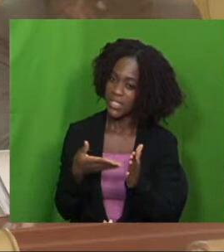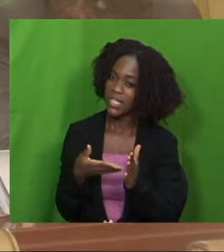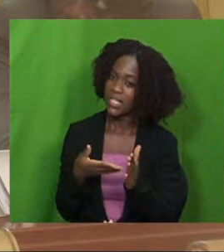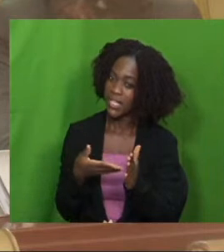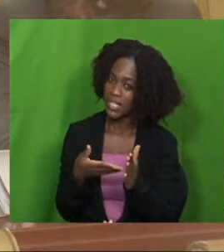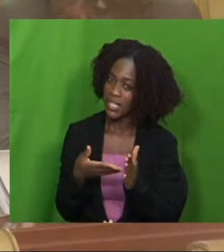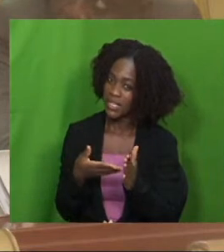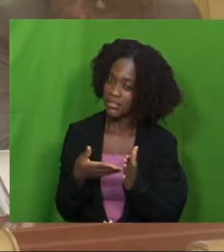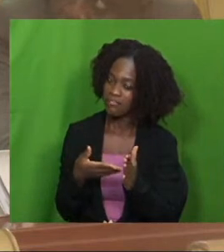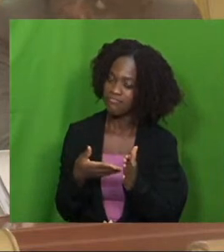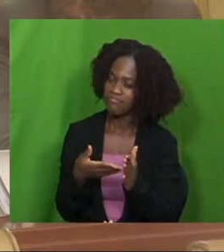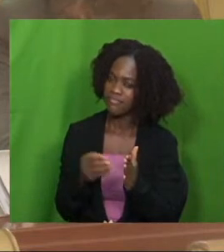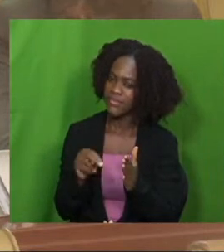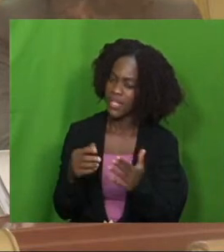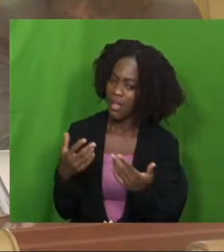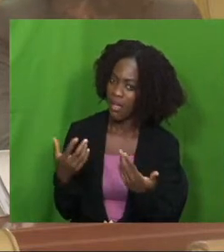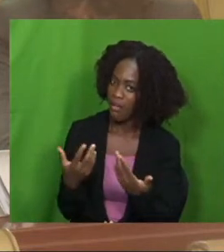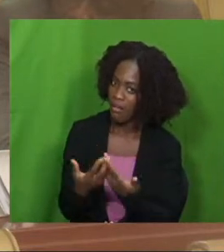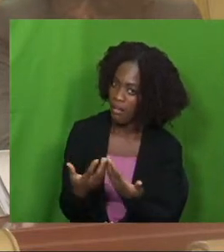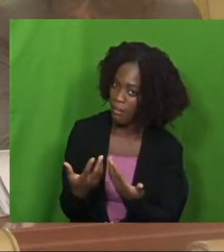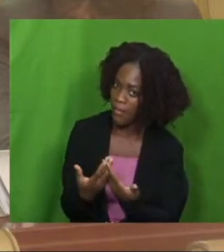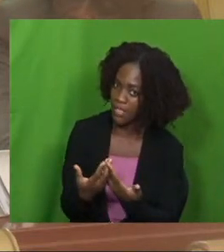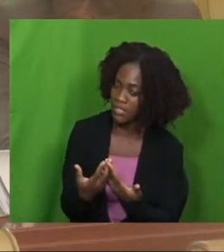respective symbols.